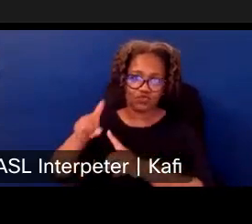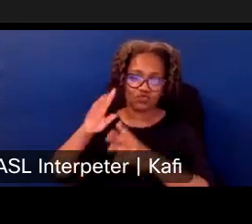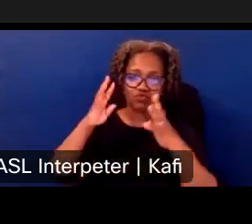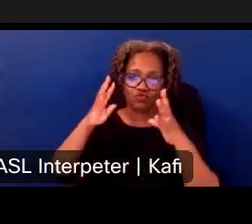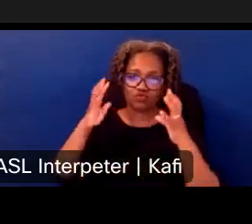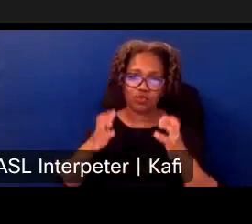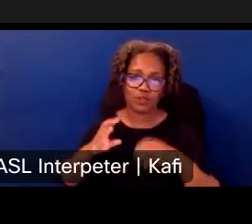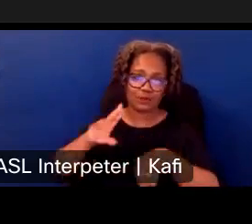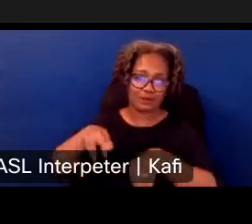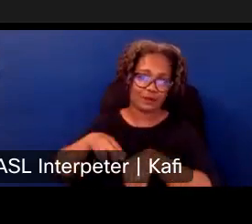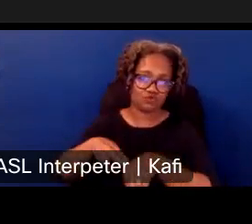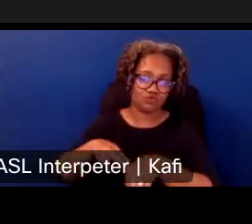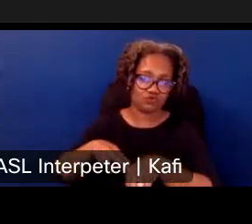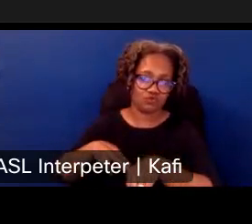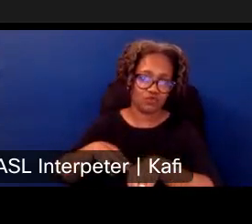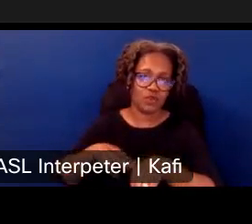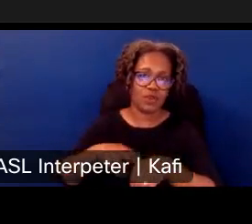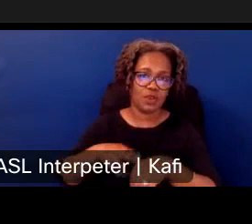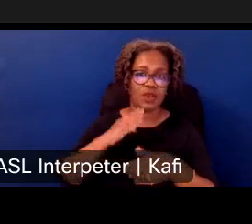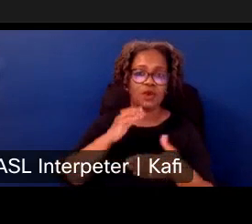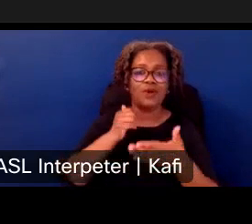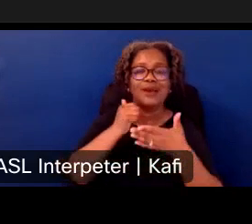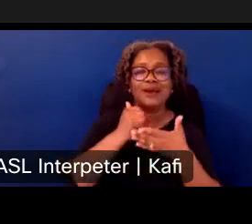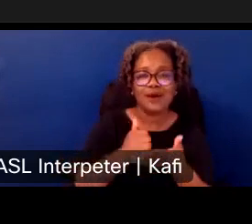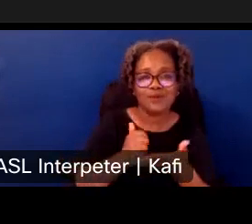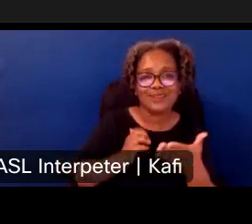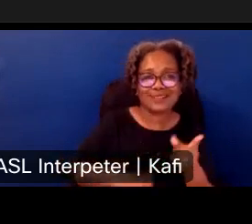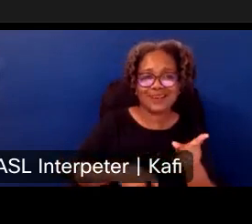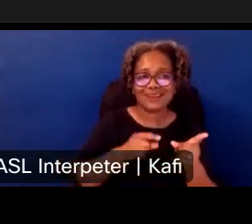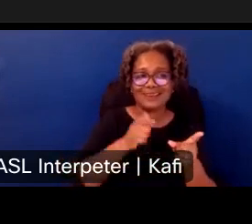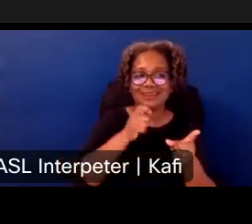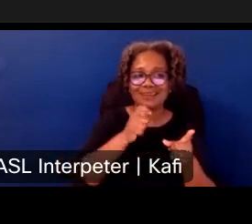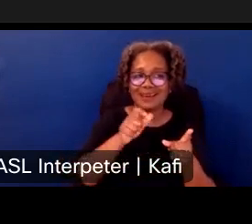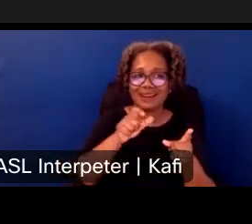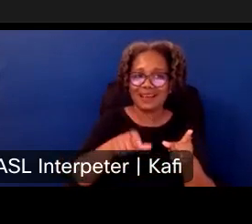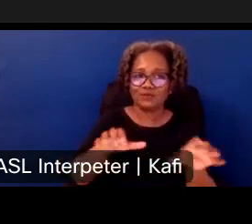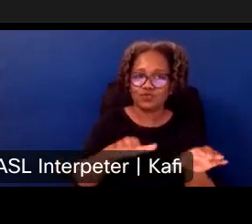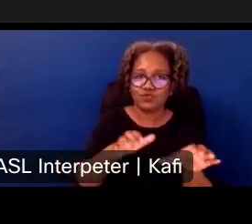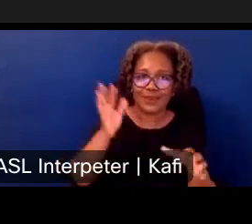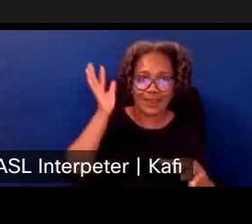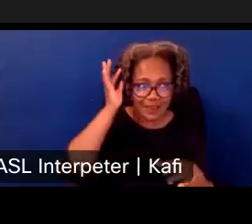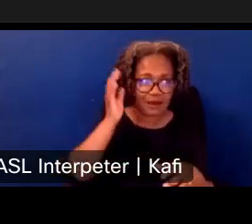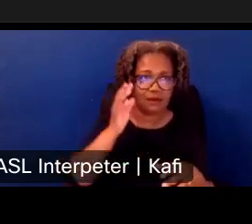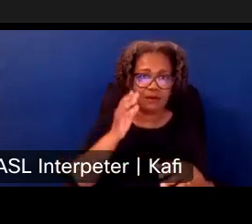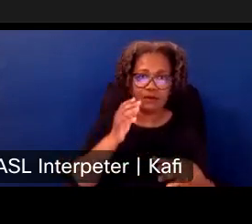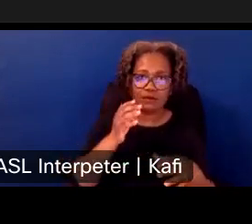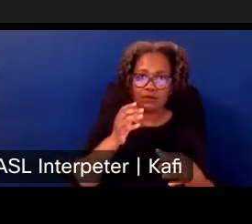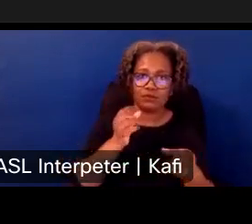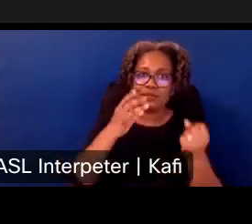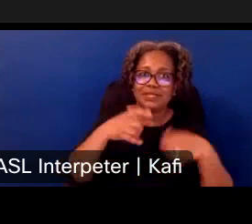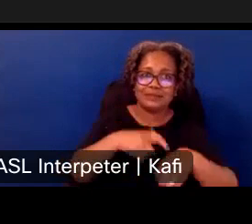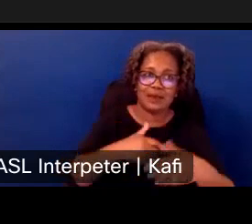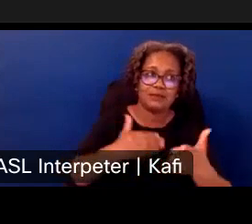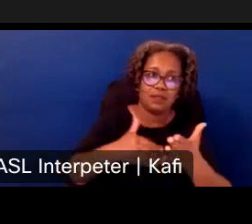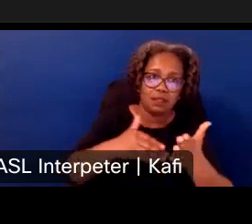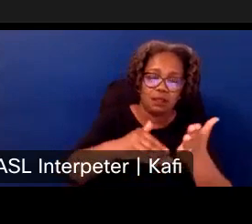much between those two textures, because in the process, they were actually creating more stress and creating